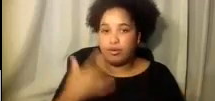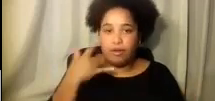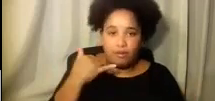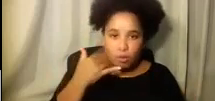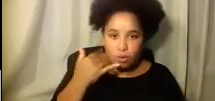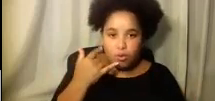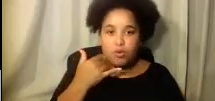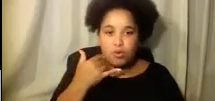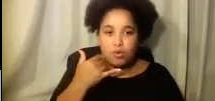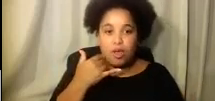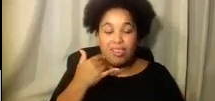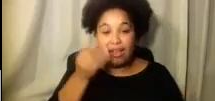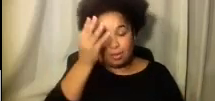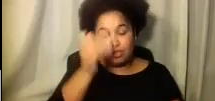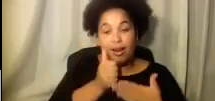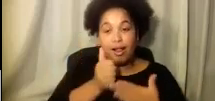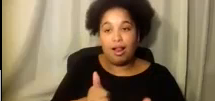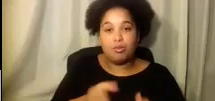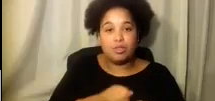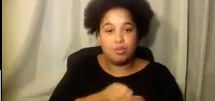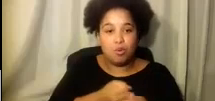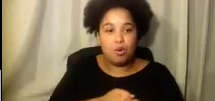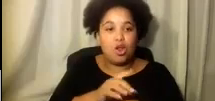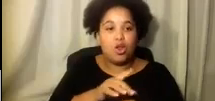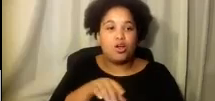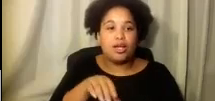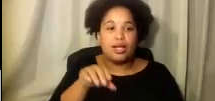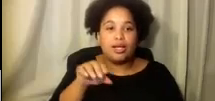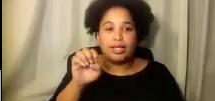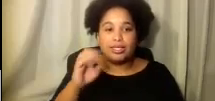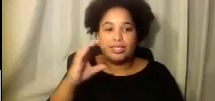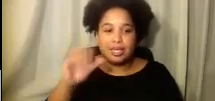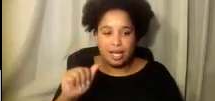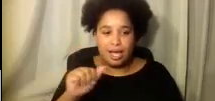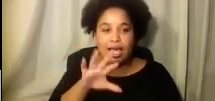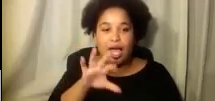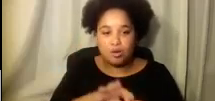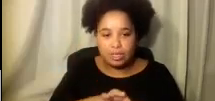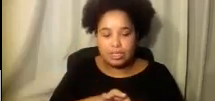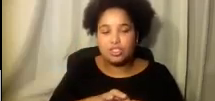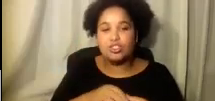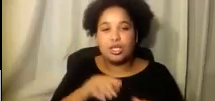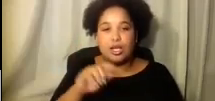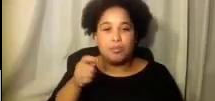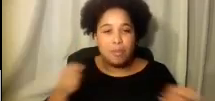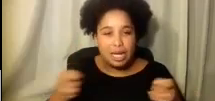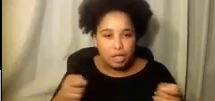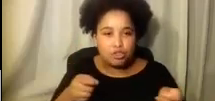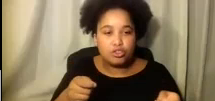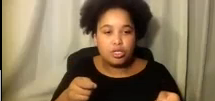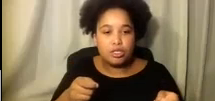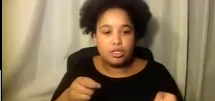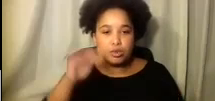in turn helps fund Earthquake Country Alliance's earthquake education, outreach, and mitigation activities. We also get